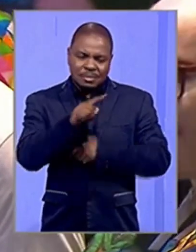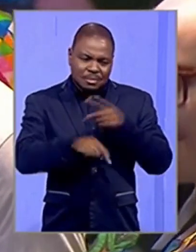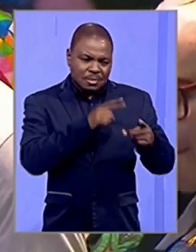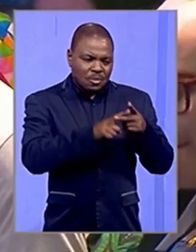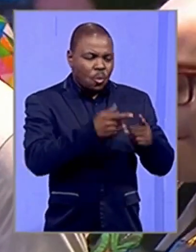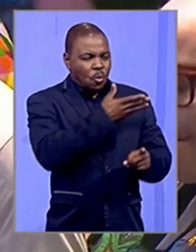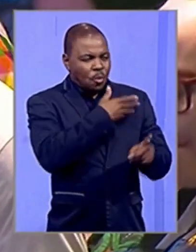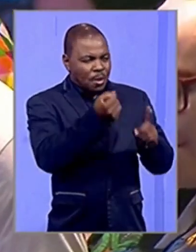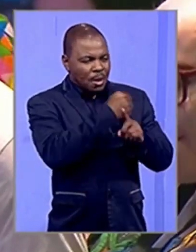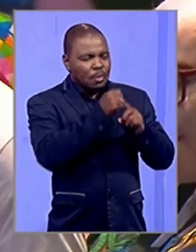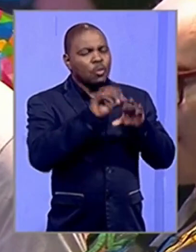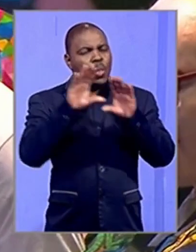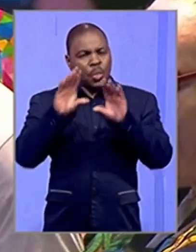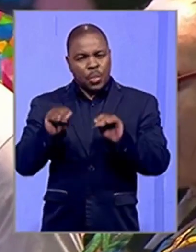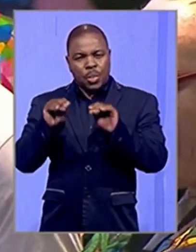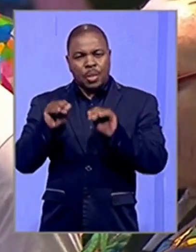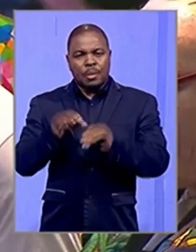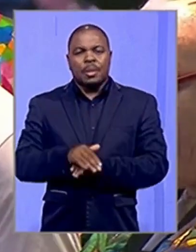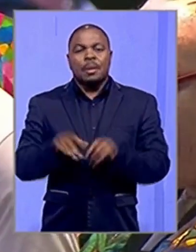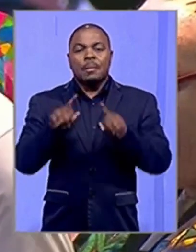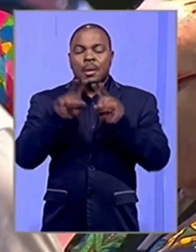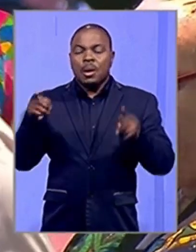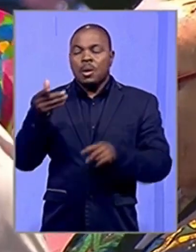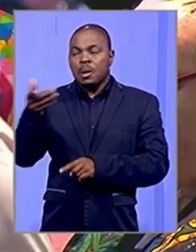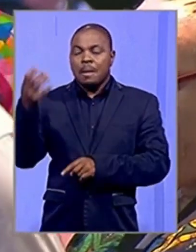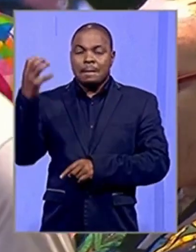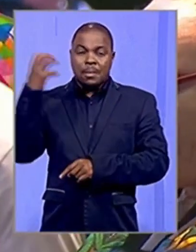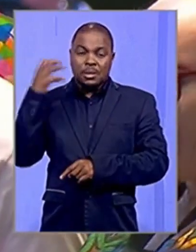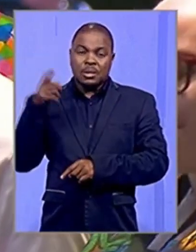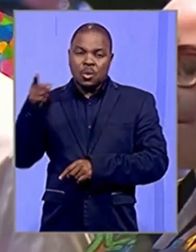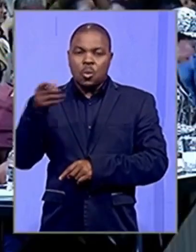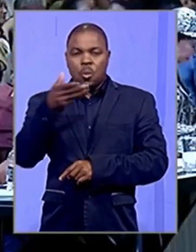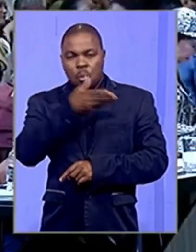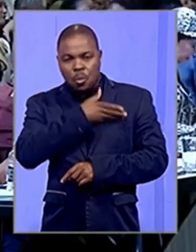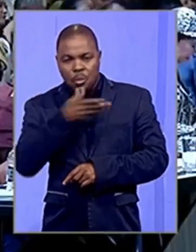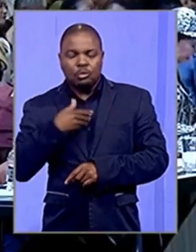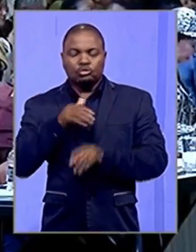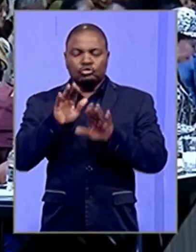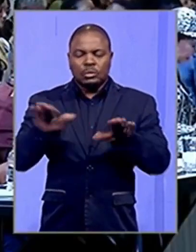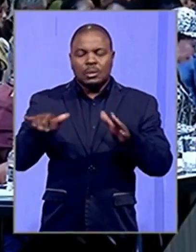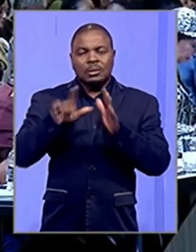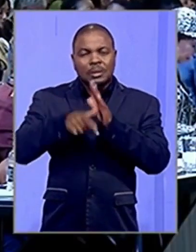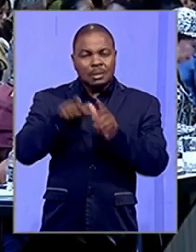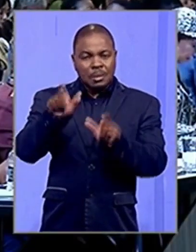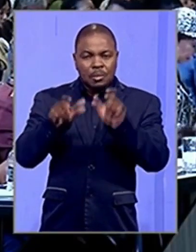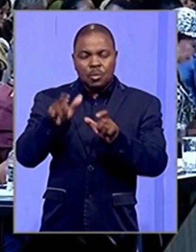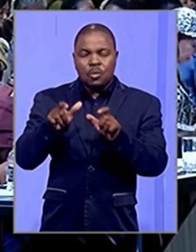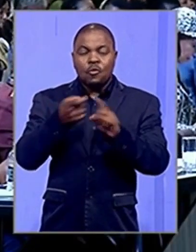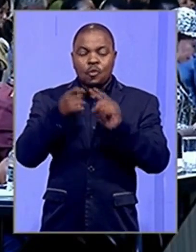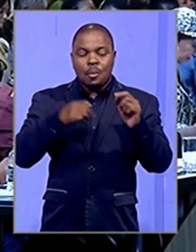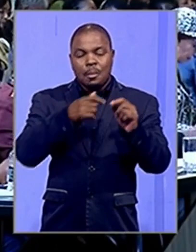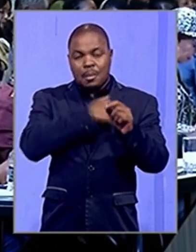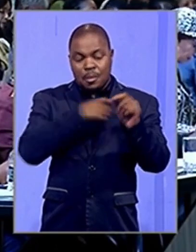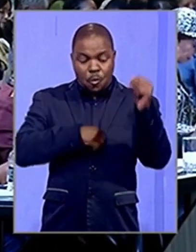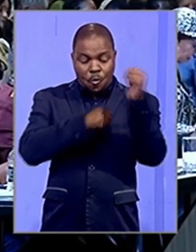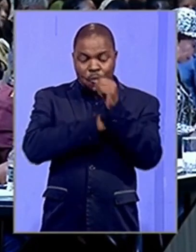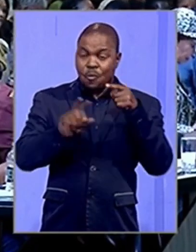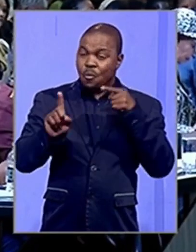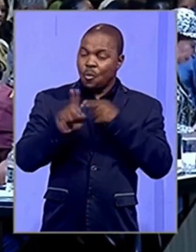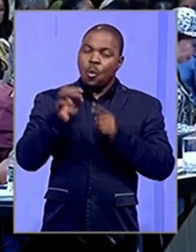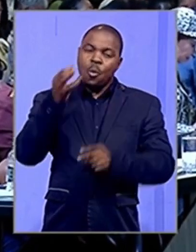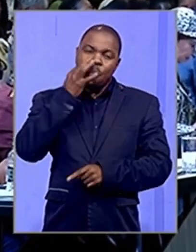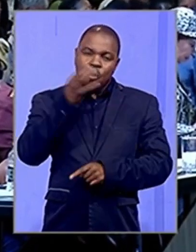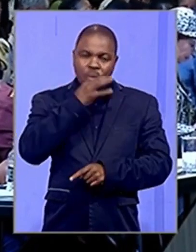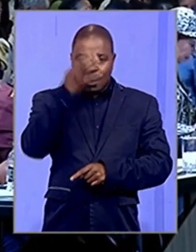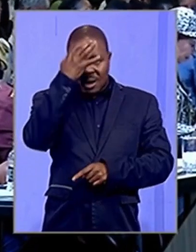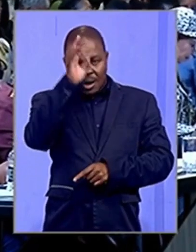bong, tona yo ikarabelang ka basadi, basha le batho ba tshelang ka bogole kwa kantorong ya ga mo presidente a re puso e ka se